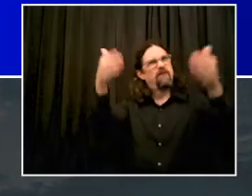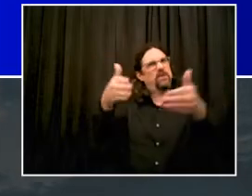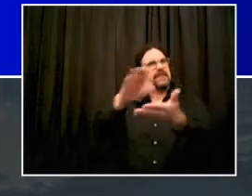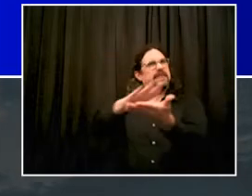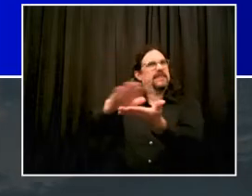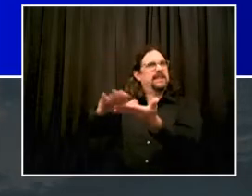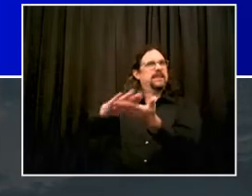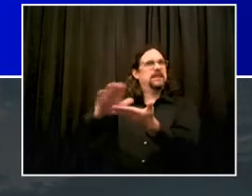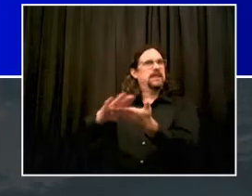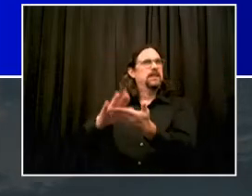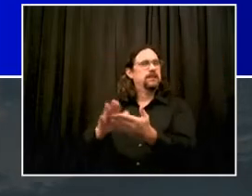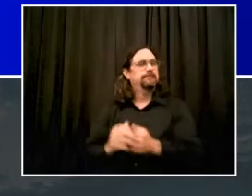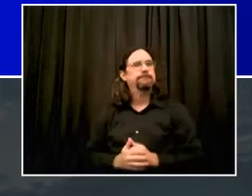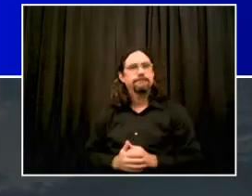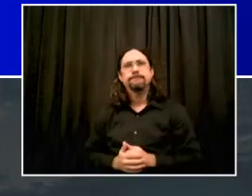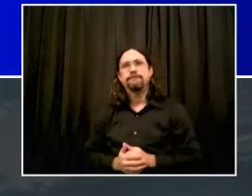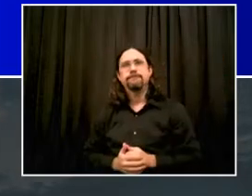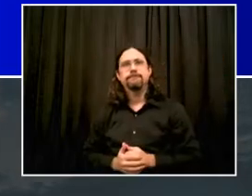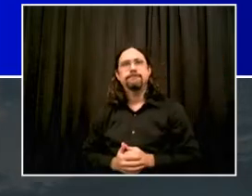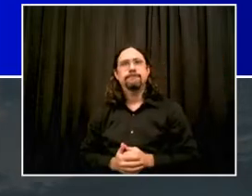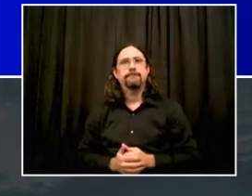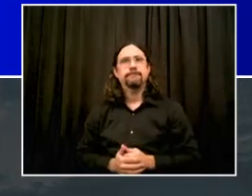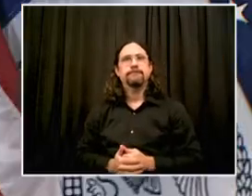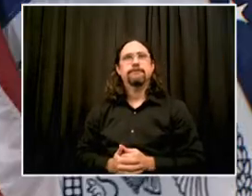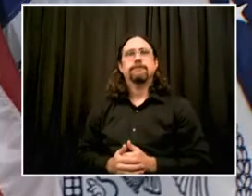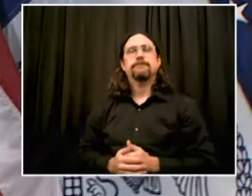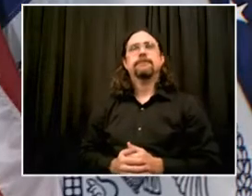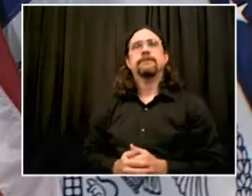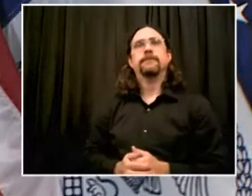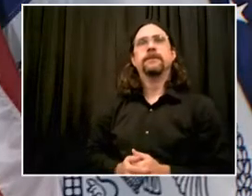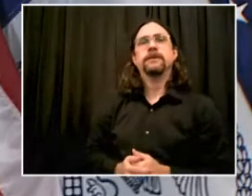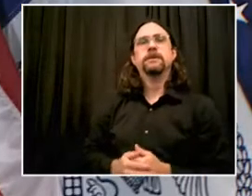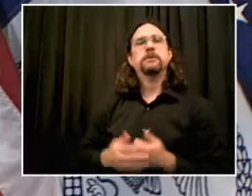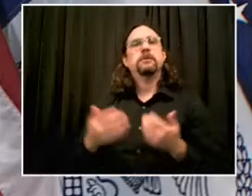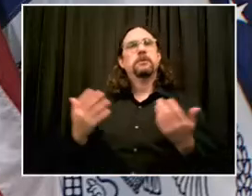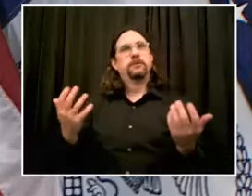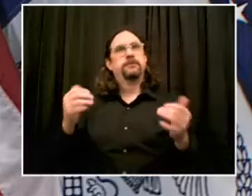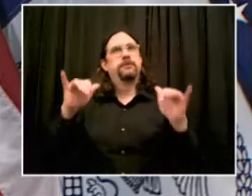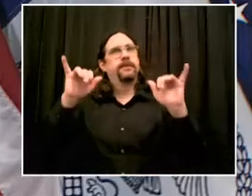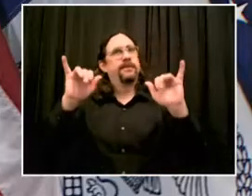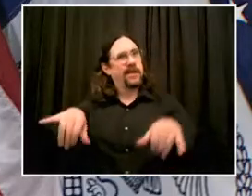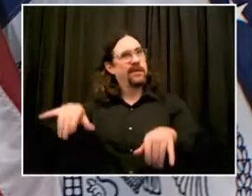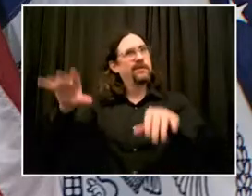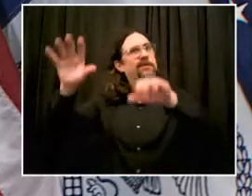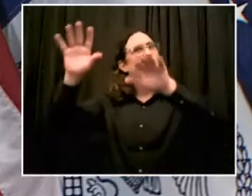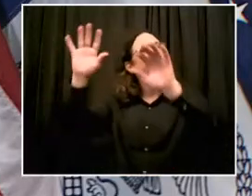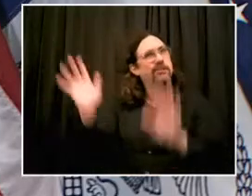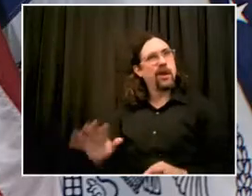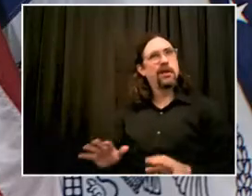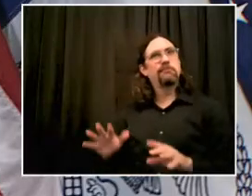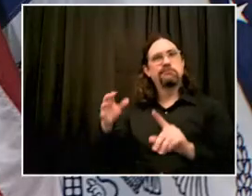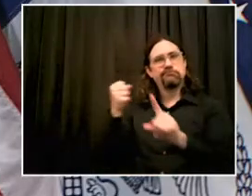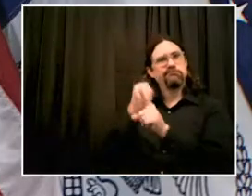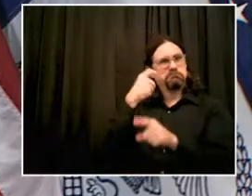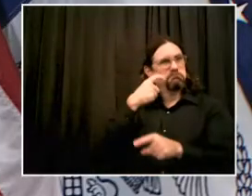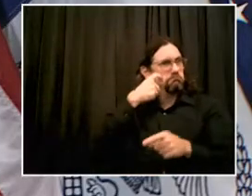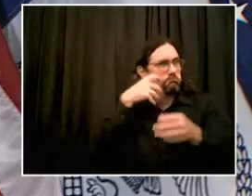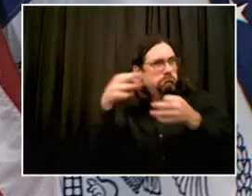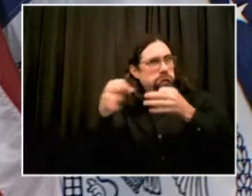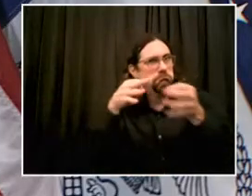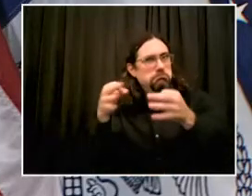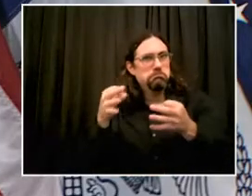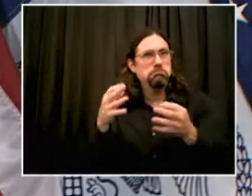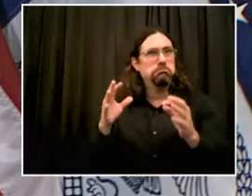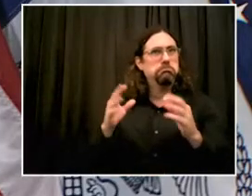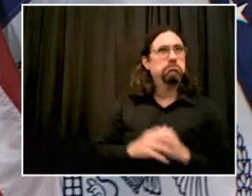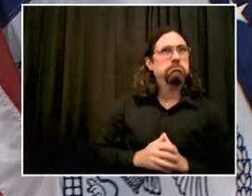Overall, as big an event as it was, we did see less flooding than expected. That's a very good thing.